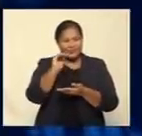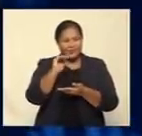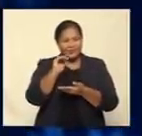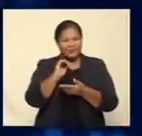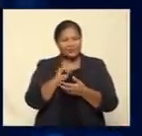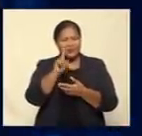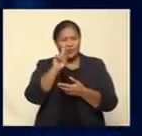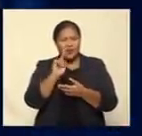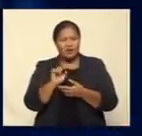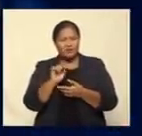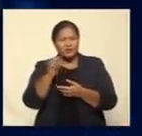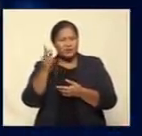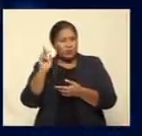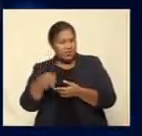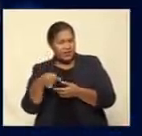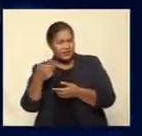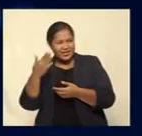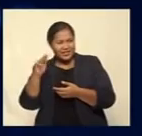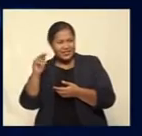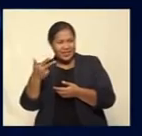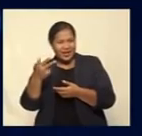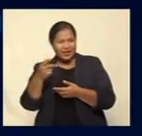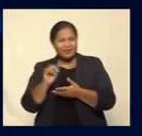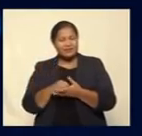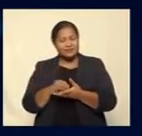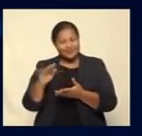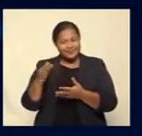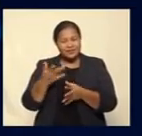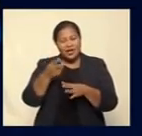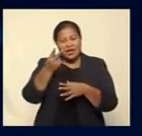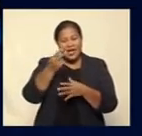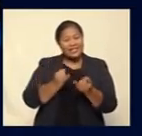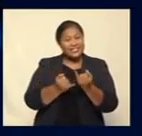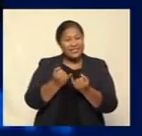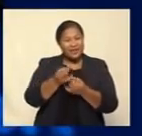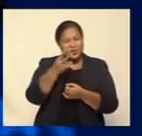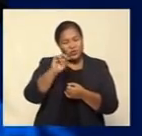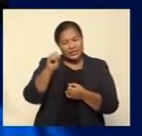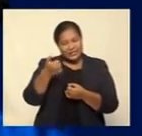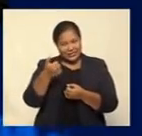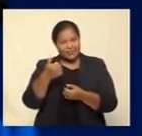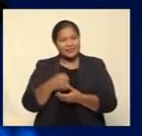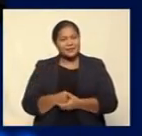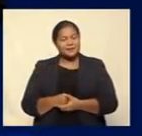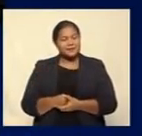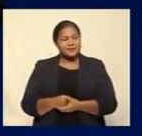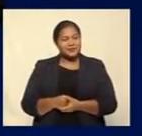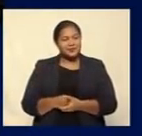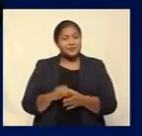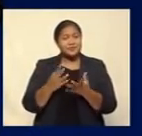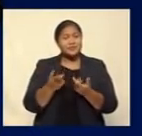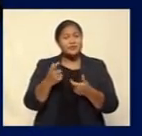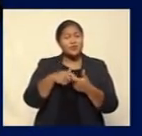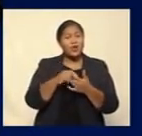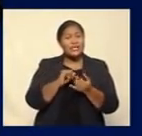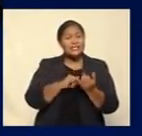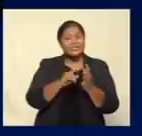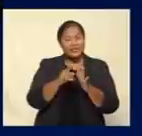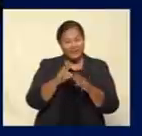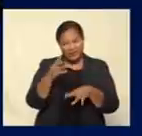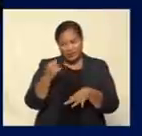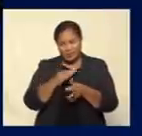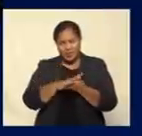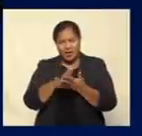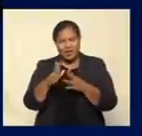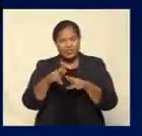$1,789 per ounce, and silver was up at $26.92 per ounce. We now join Sanifa from HFC Bank